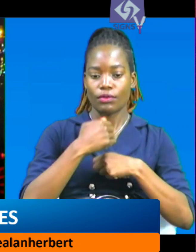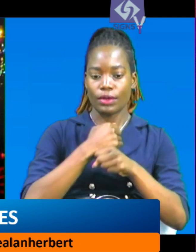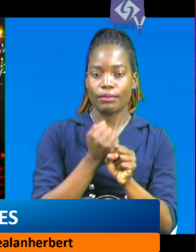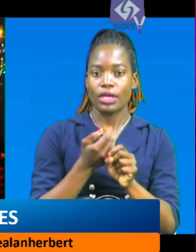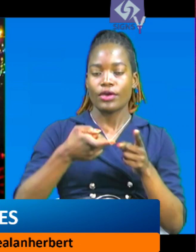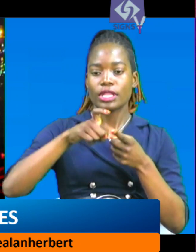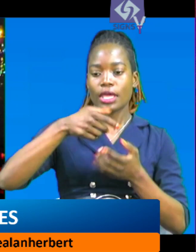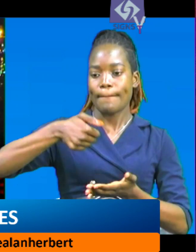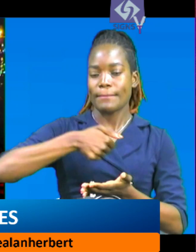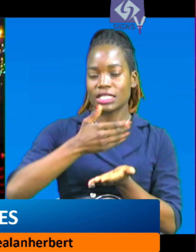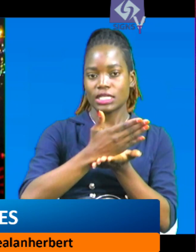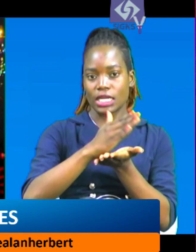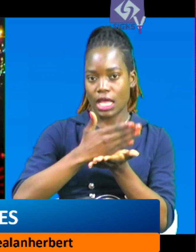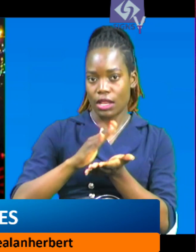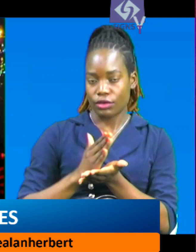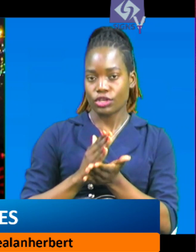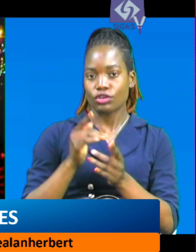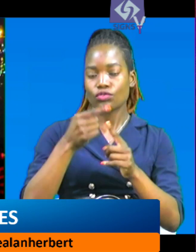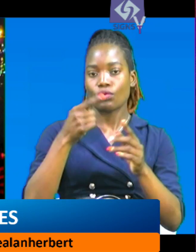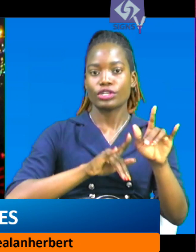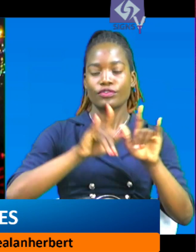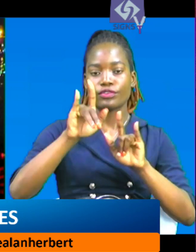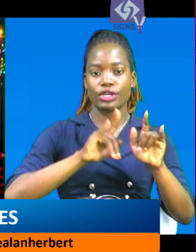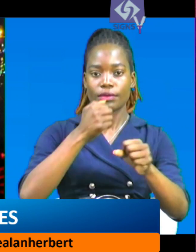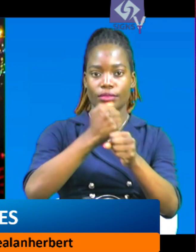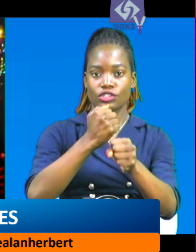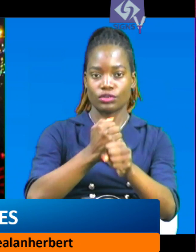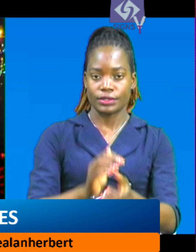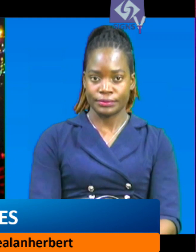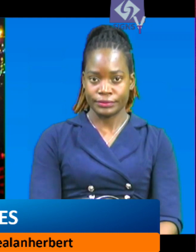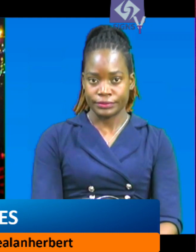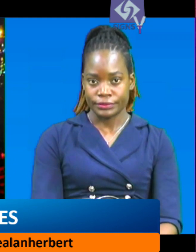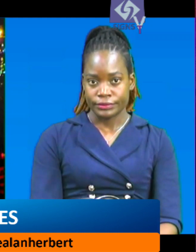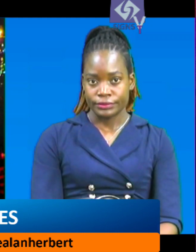make with increased budgetary allocations to foreign missions.